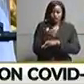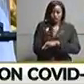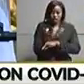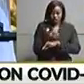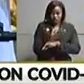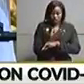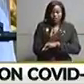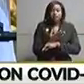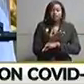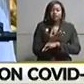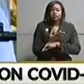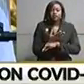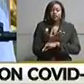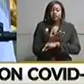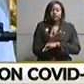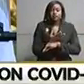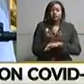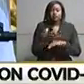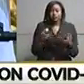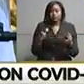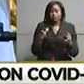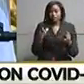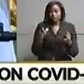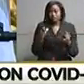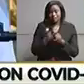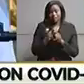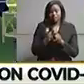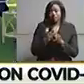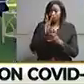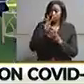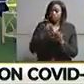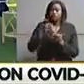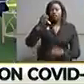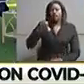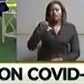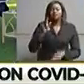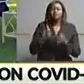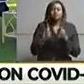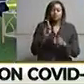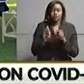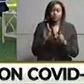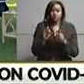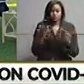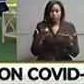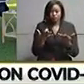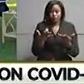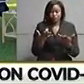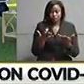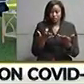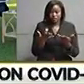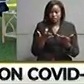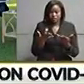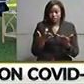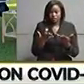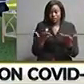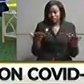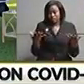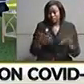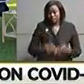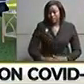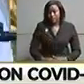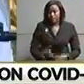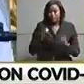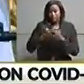those are, that finishes the number, the nine. Those are eight. Where is the other one?